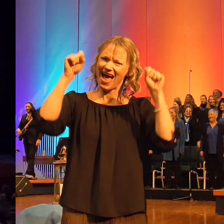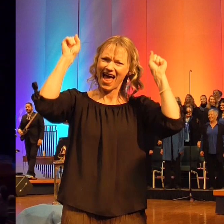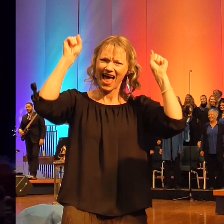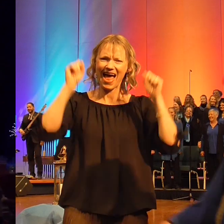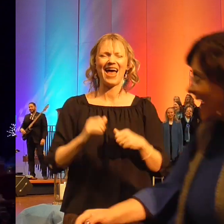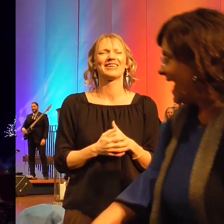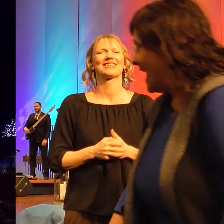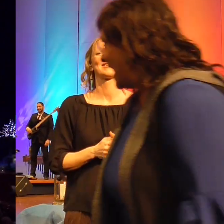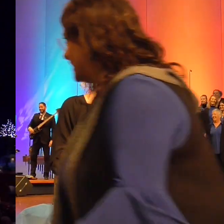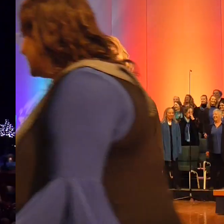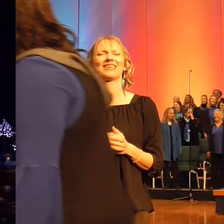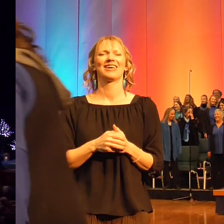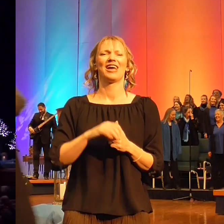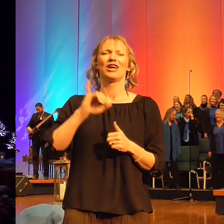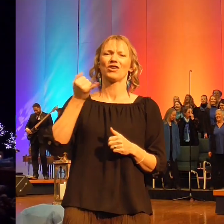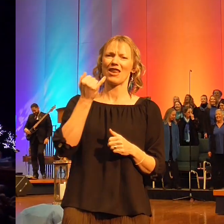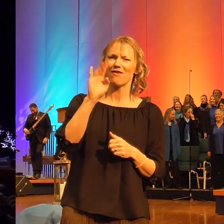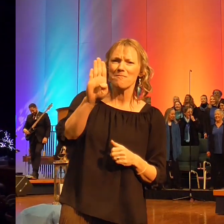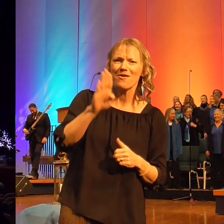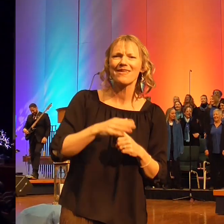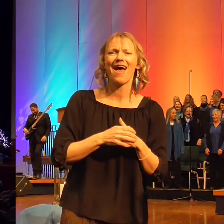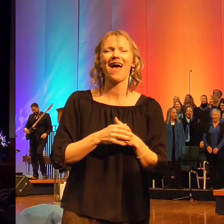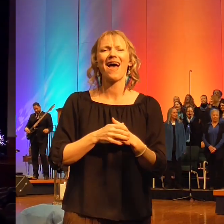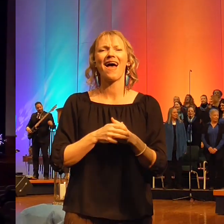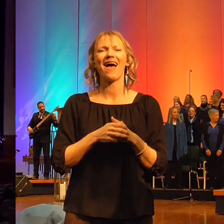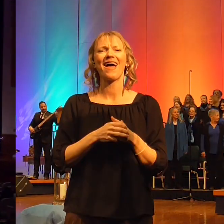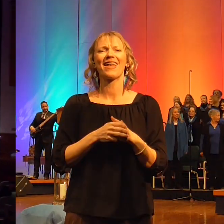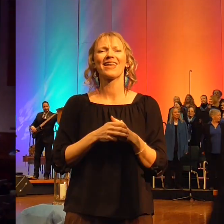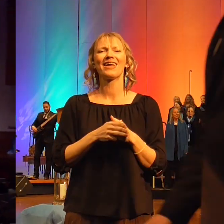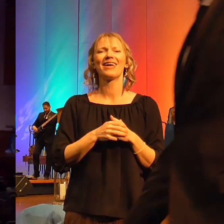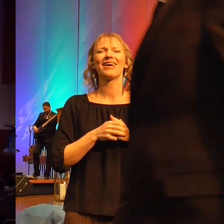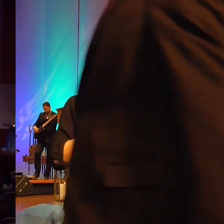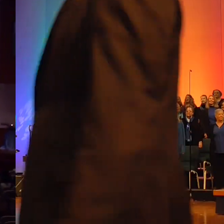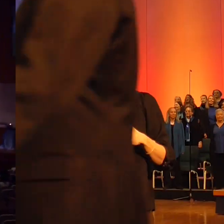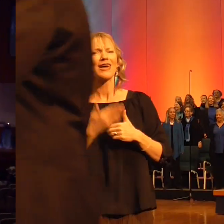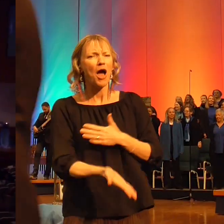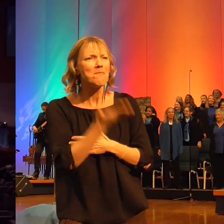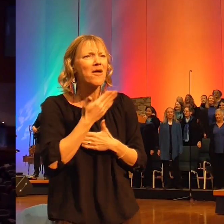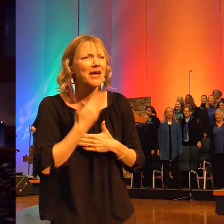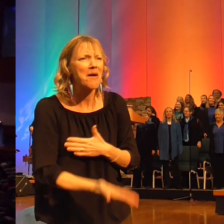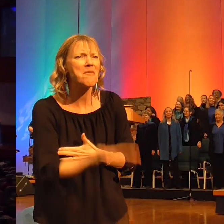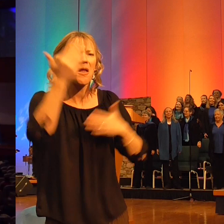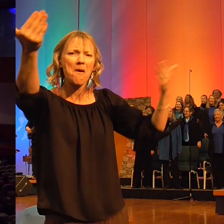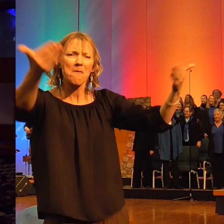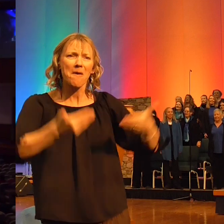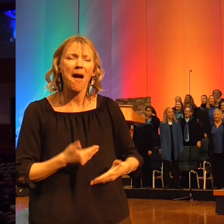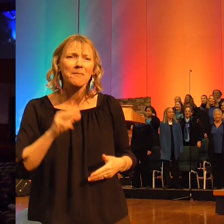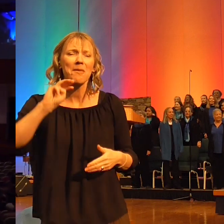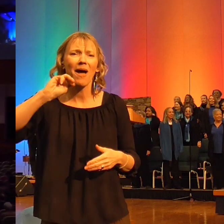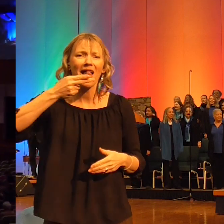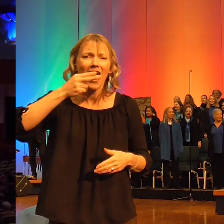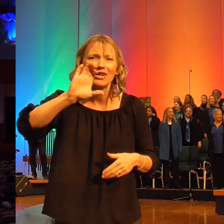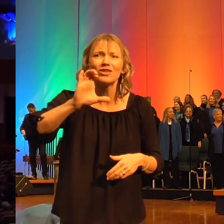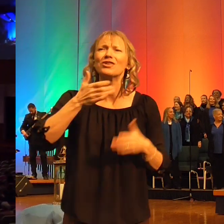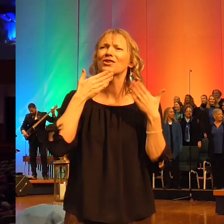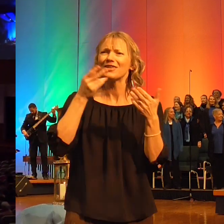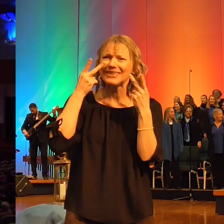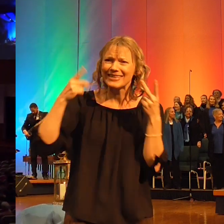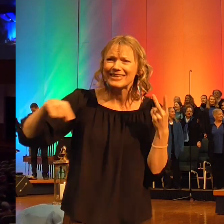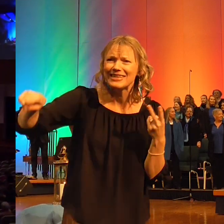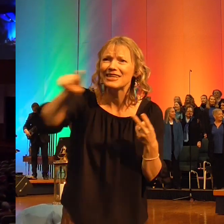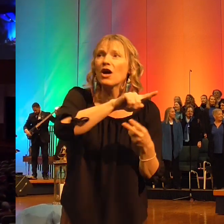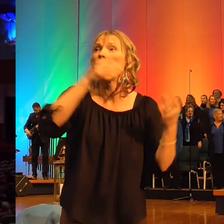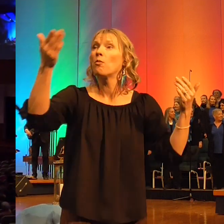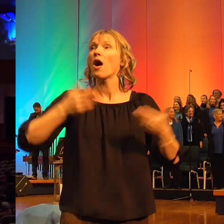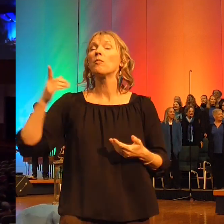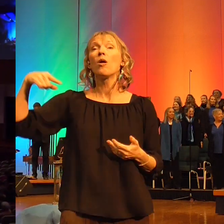Yeah, Jennifer Burnett. Good morning, everybody. Good morning. Welcome to Mile High Church. So good to see you all. Yes, and welcome to